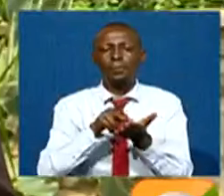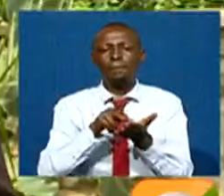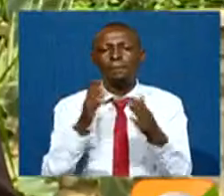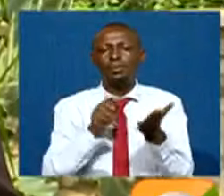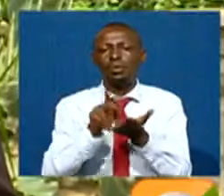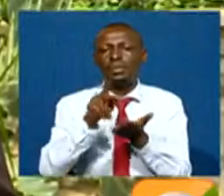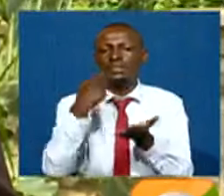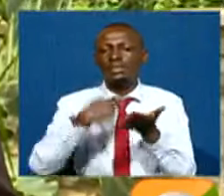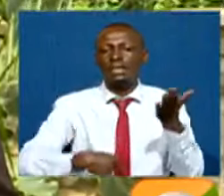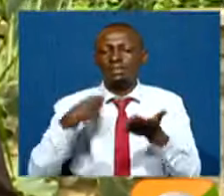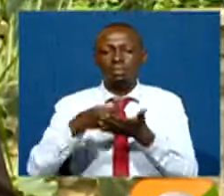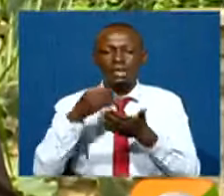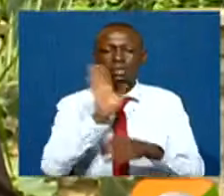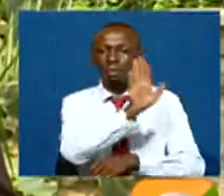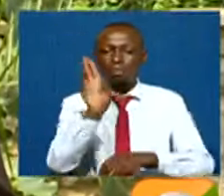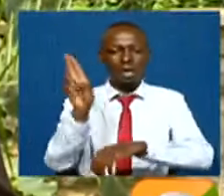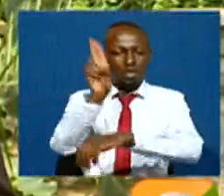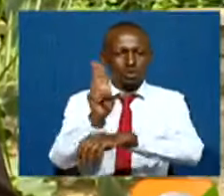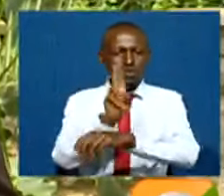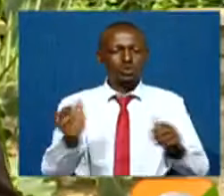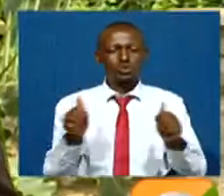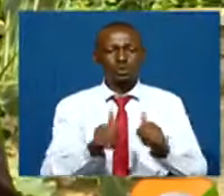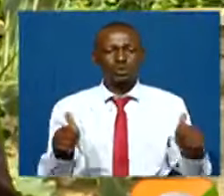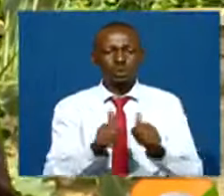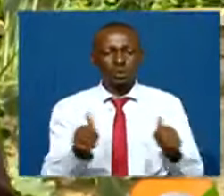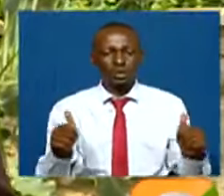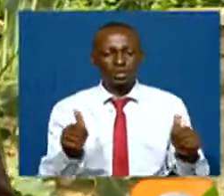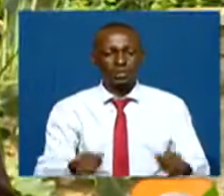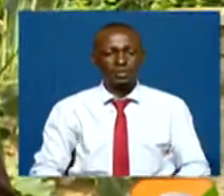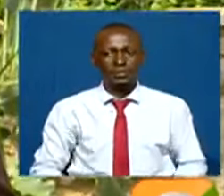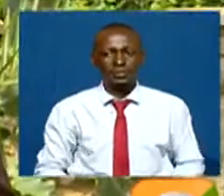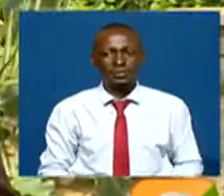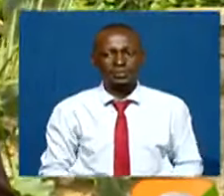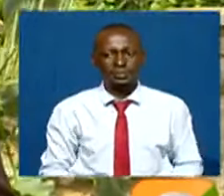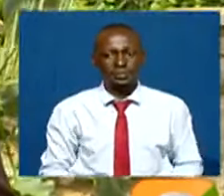use. Stephen Leto, Citizen TV, Parliament Buildings, Nairobi.